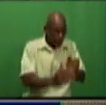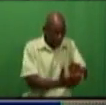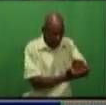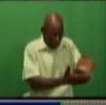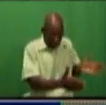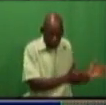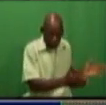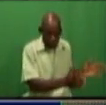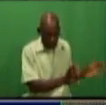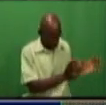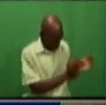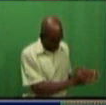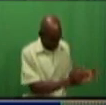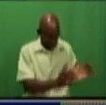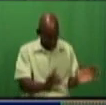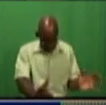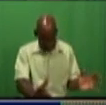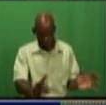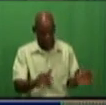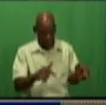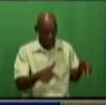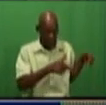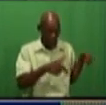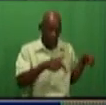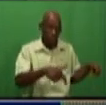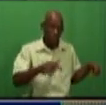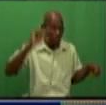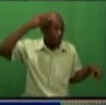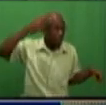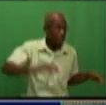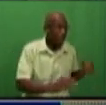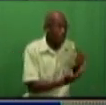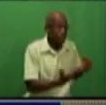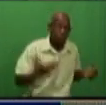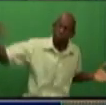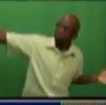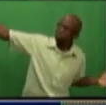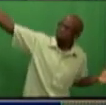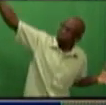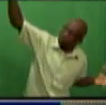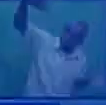sourcing funding from local and foreign private investors and even foreign governments.